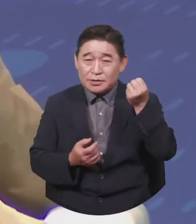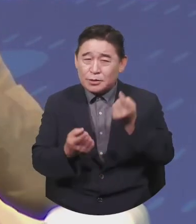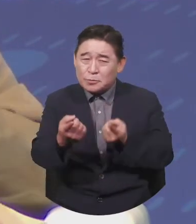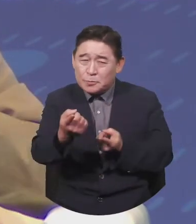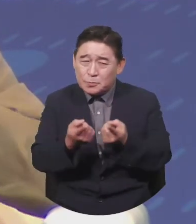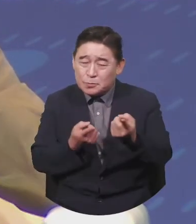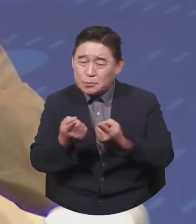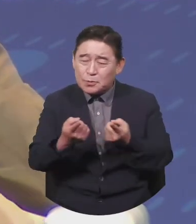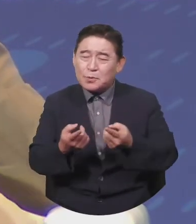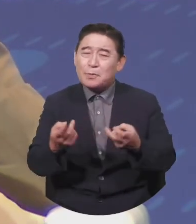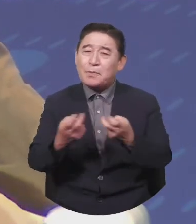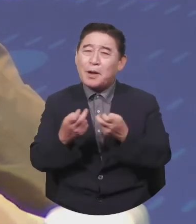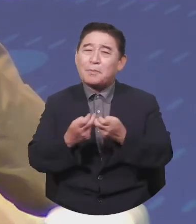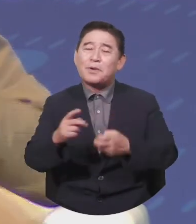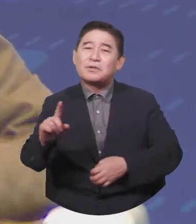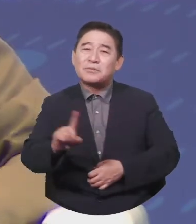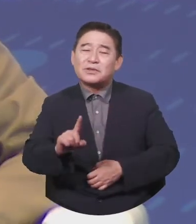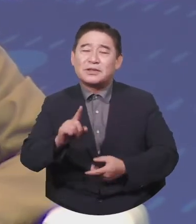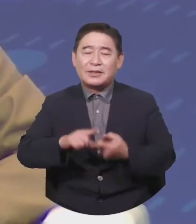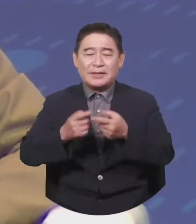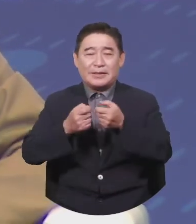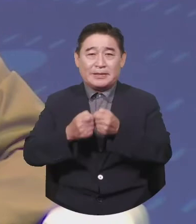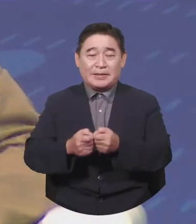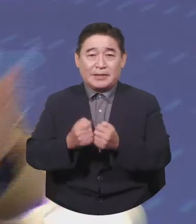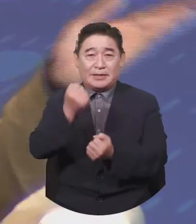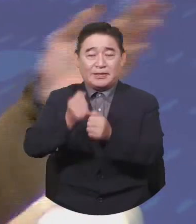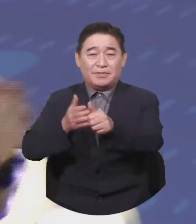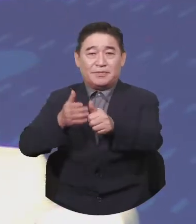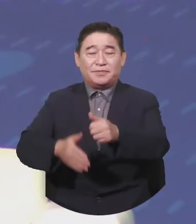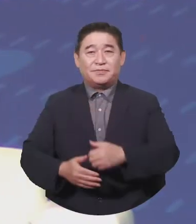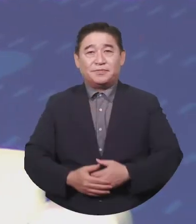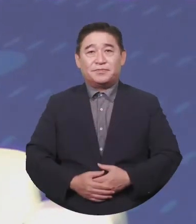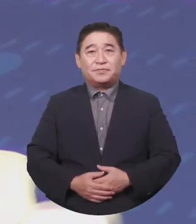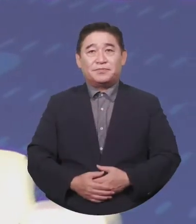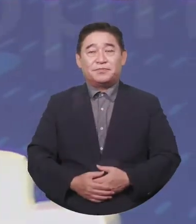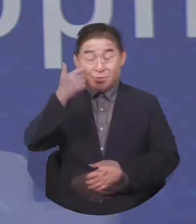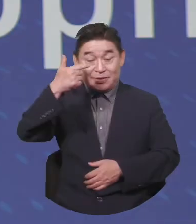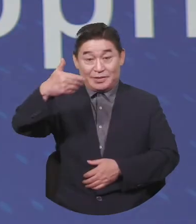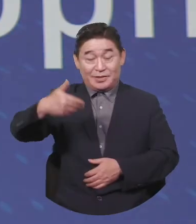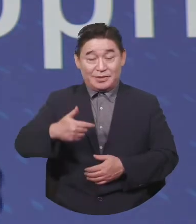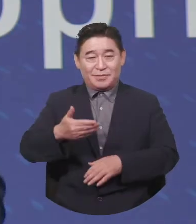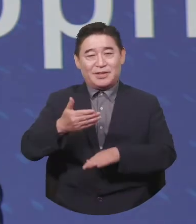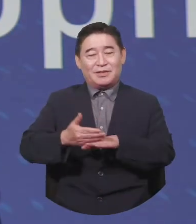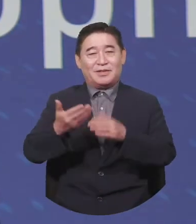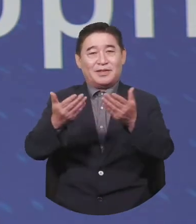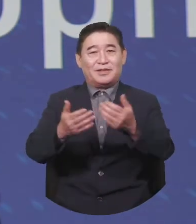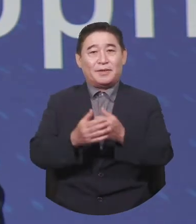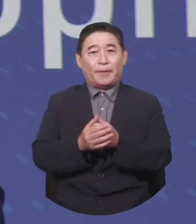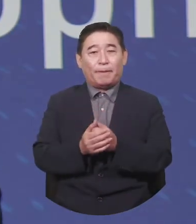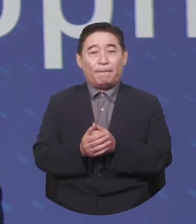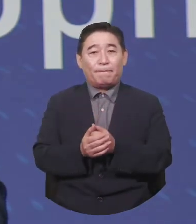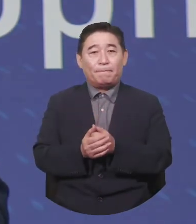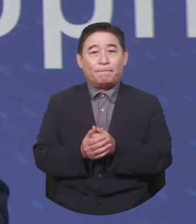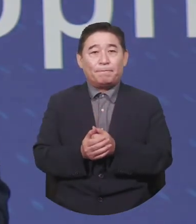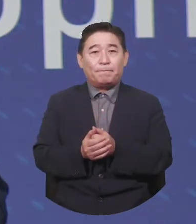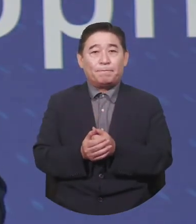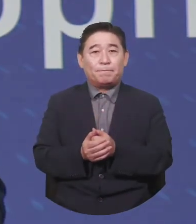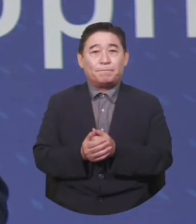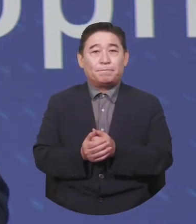between the global challenge and then local demand? So yeah, Stefan, you go. Just briefly, from